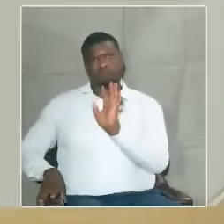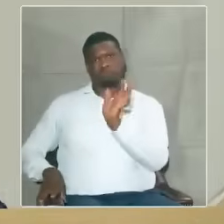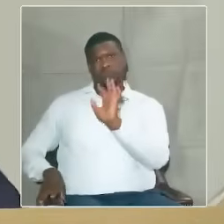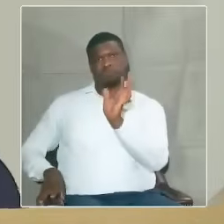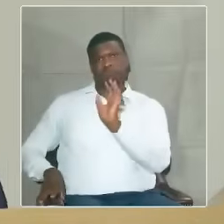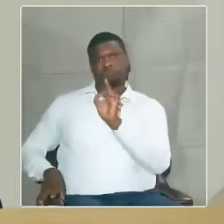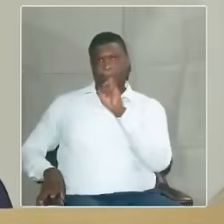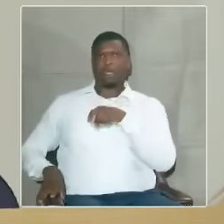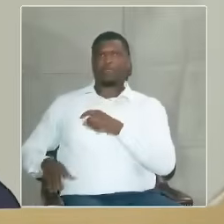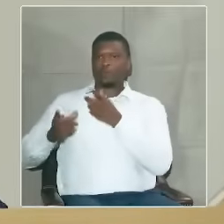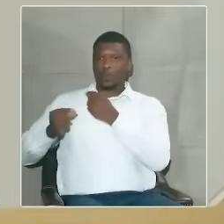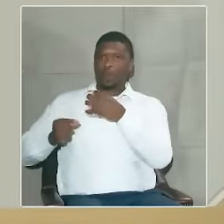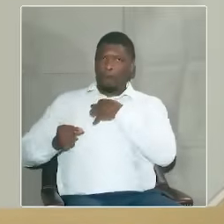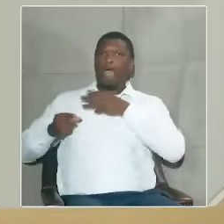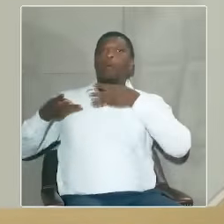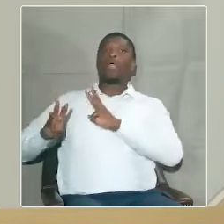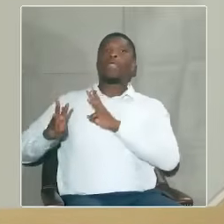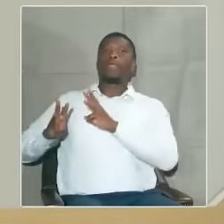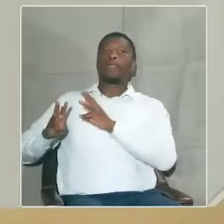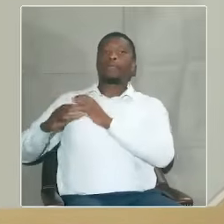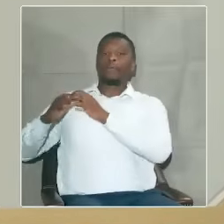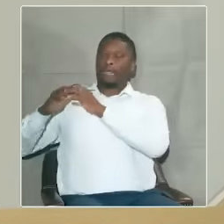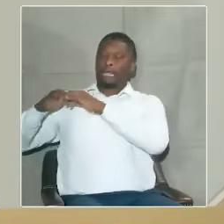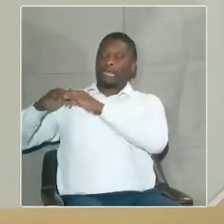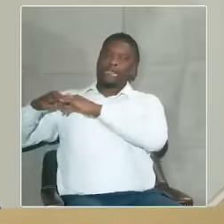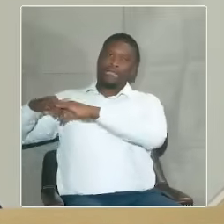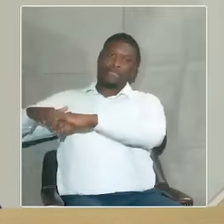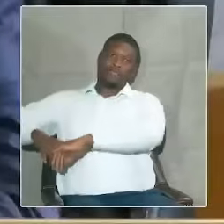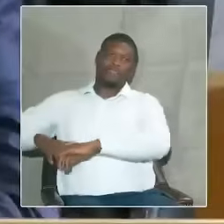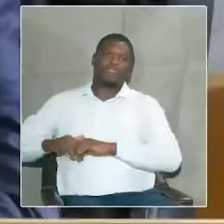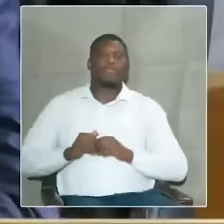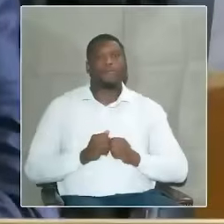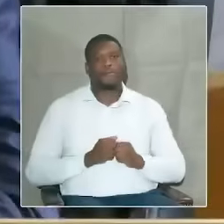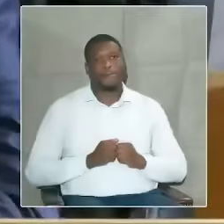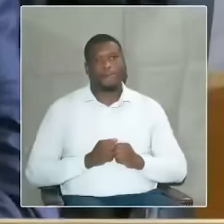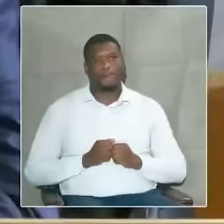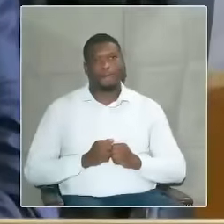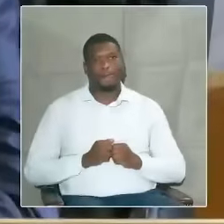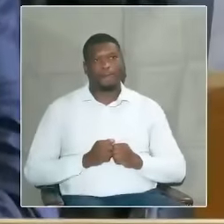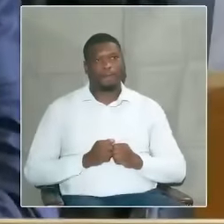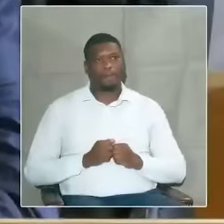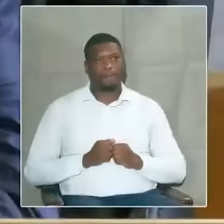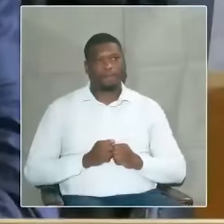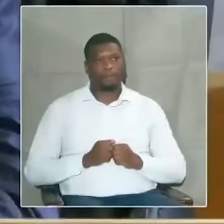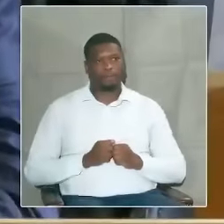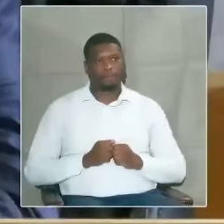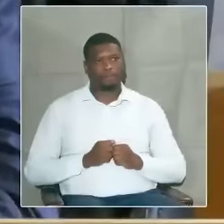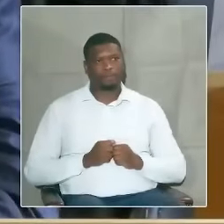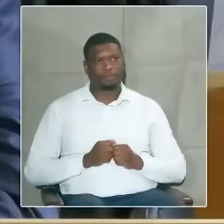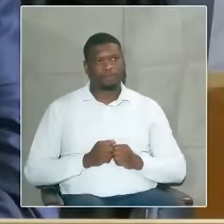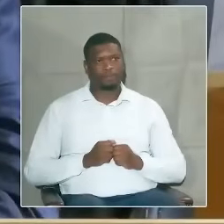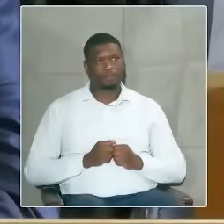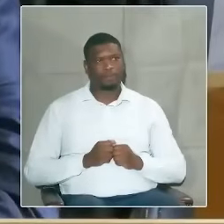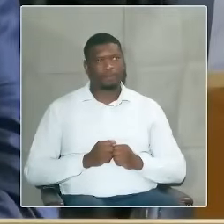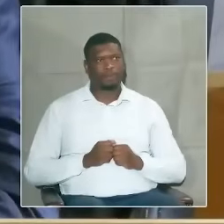my way, not your way. Because maybe then, I hope I won't sound as being